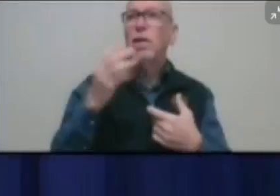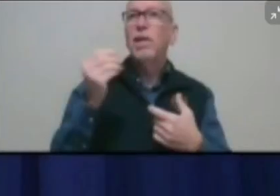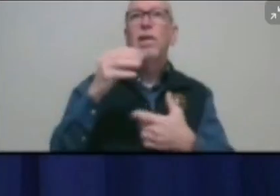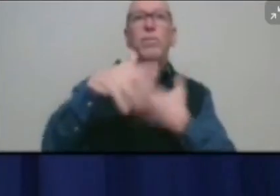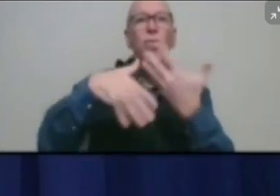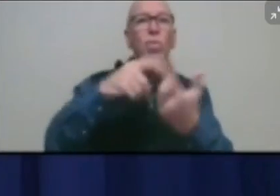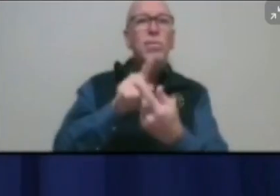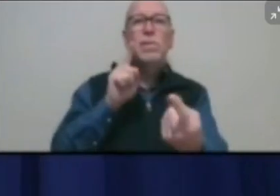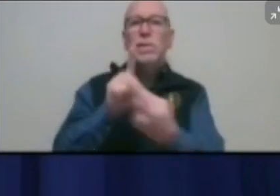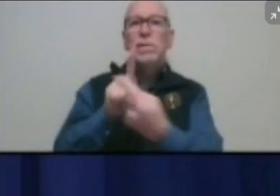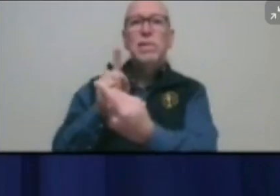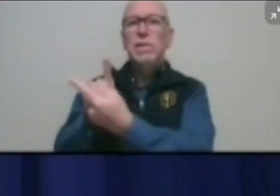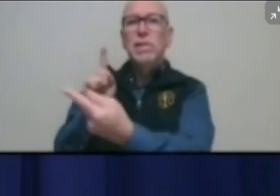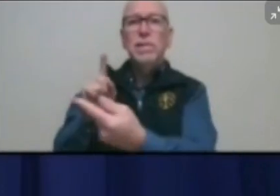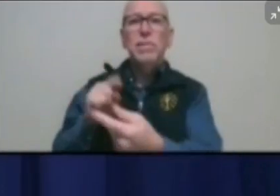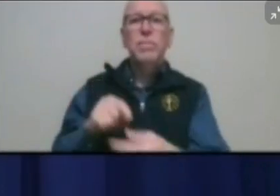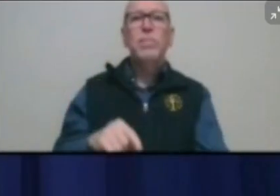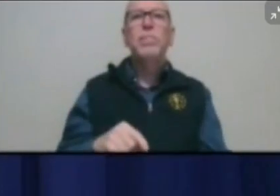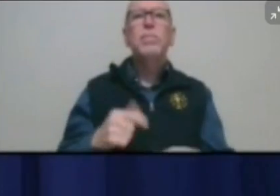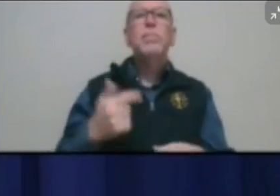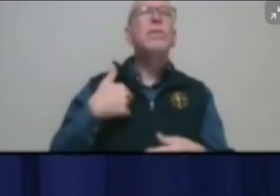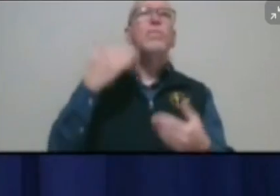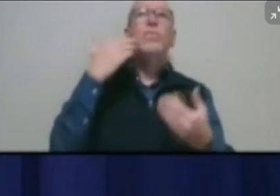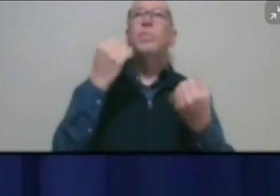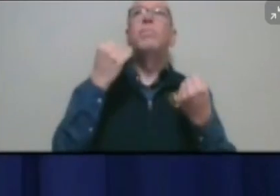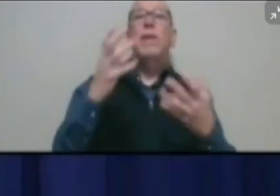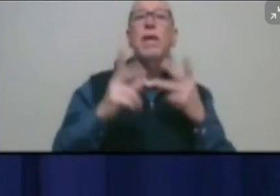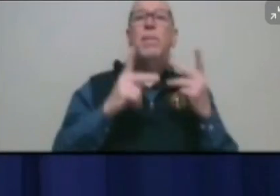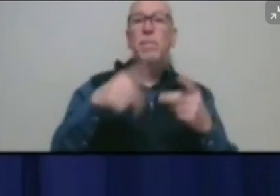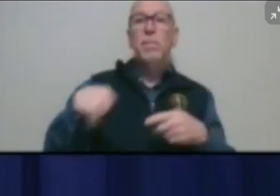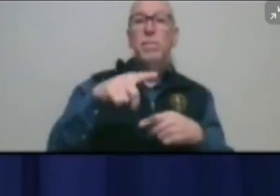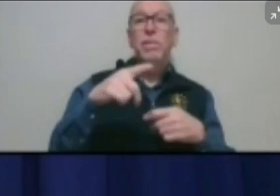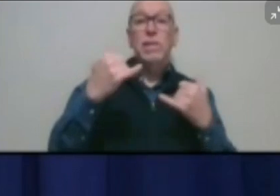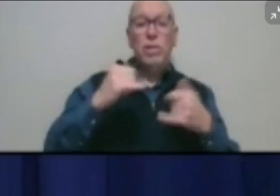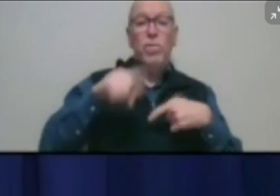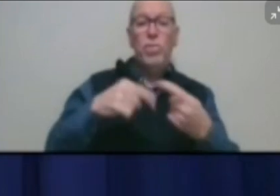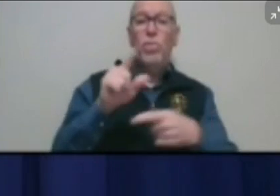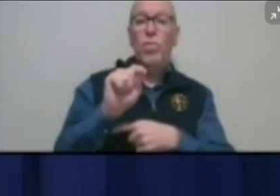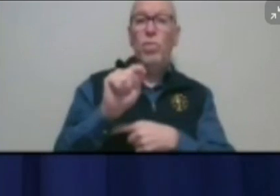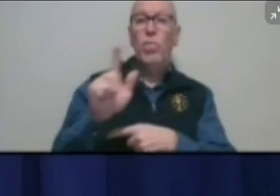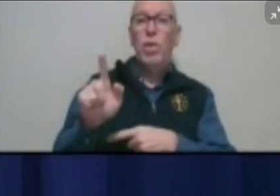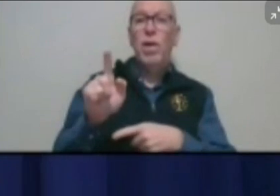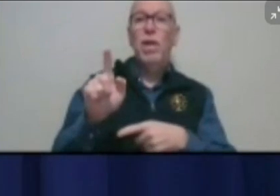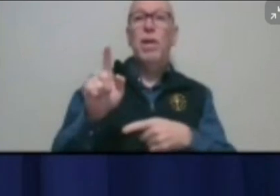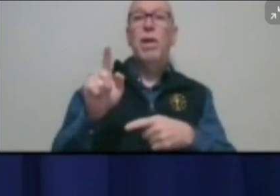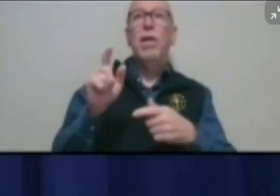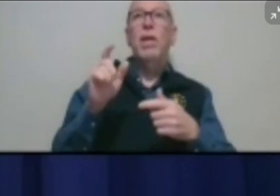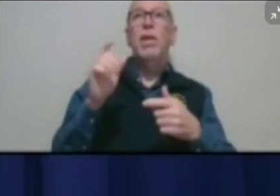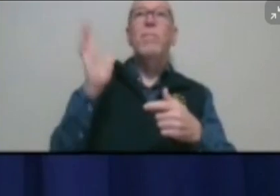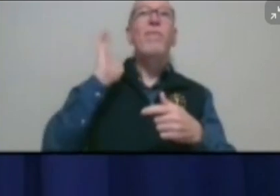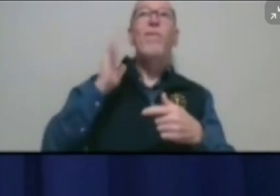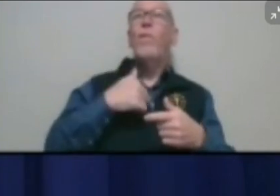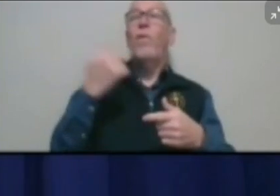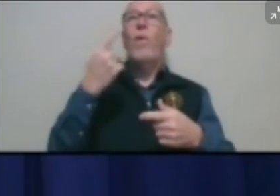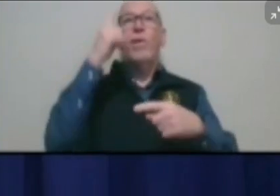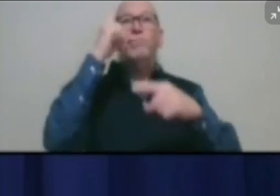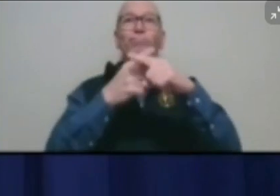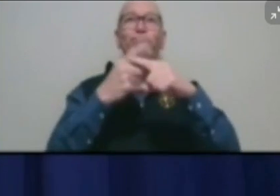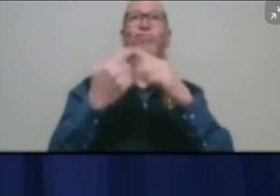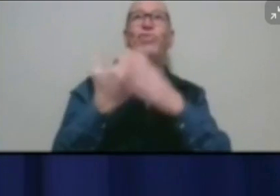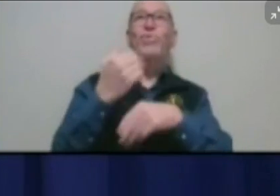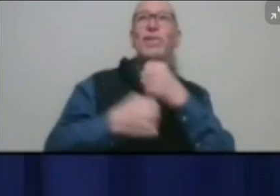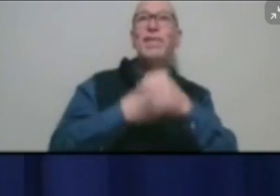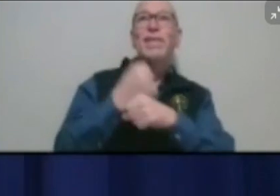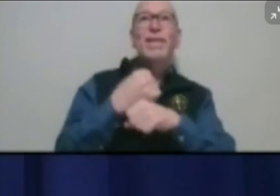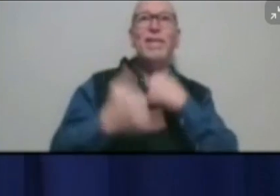hope. I know many Hoosiers are going into 2021 without the hope or excitement that we often associate with our new year.